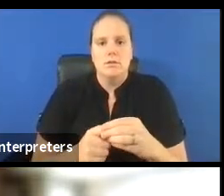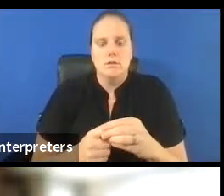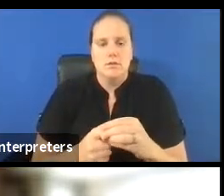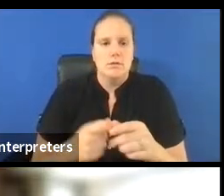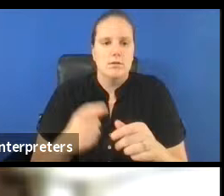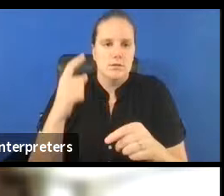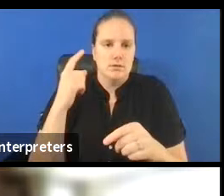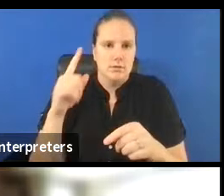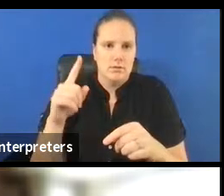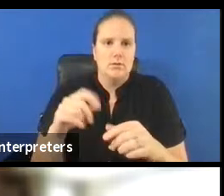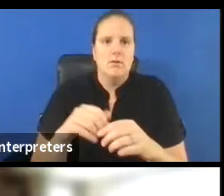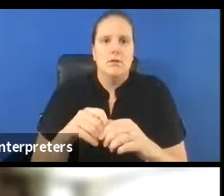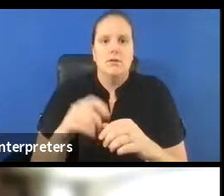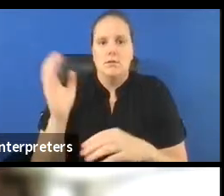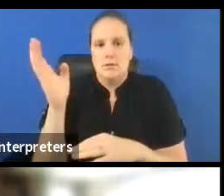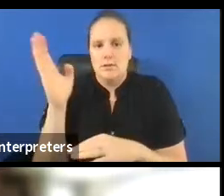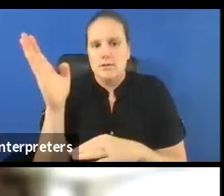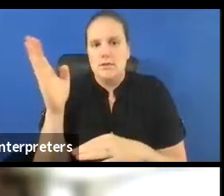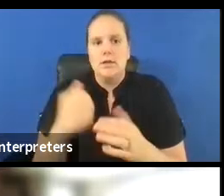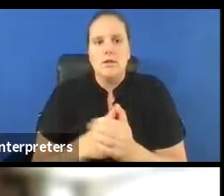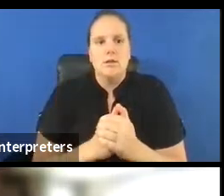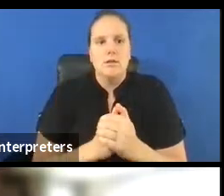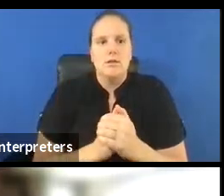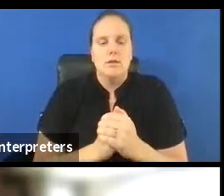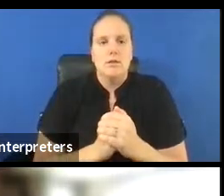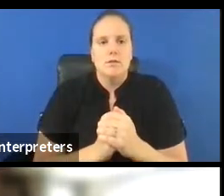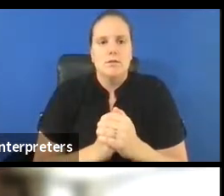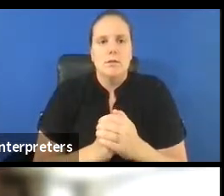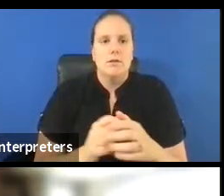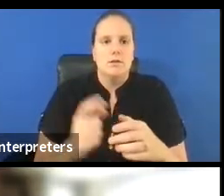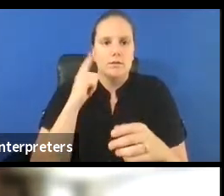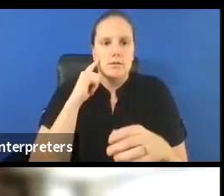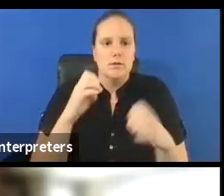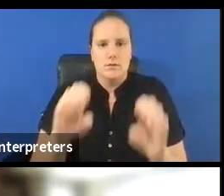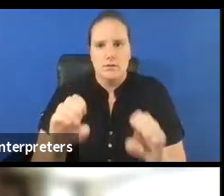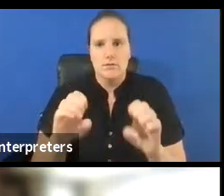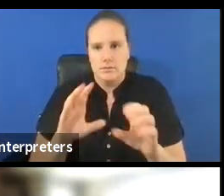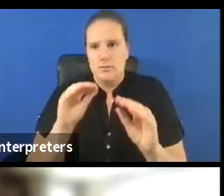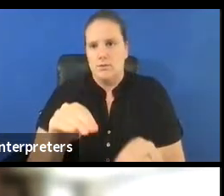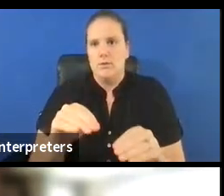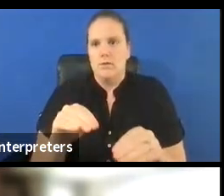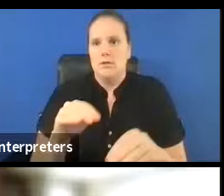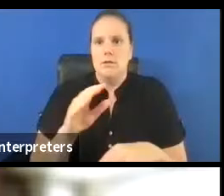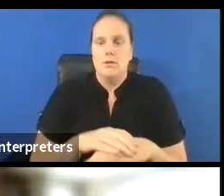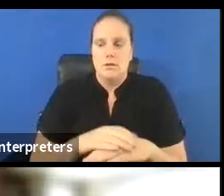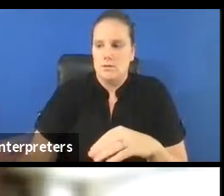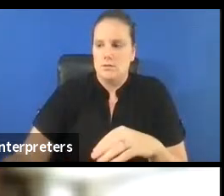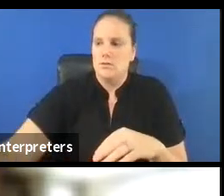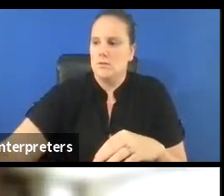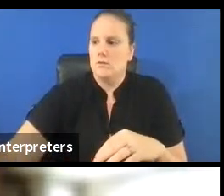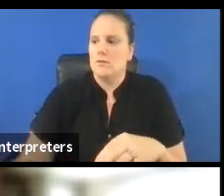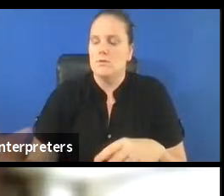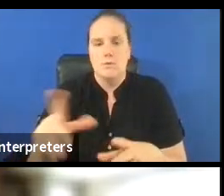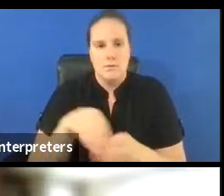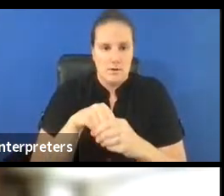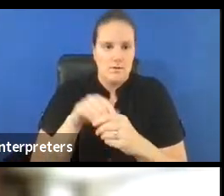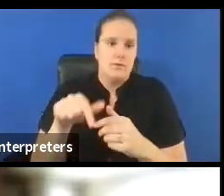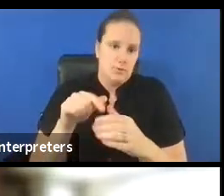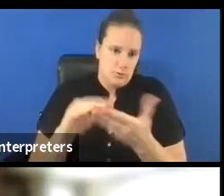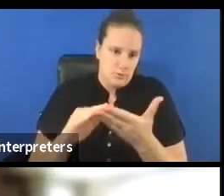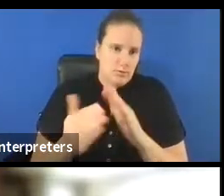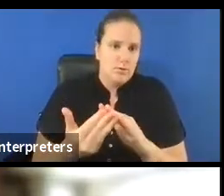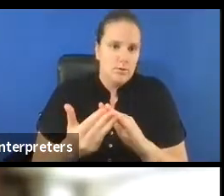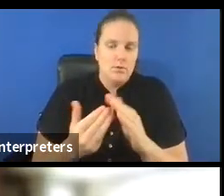seminar, speaking to the efforts that we are putting underway to engage the